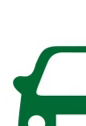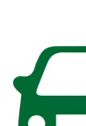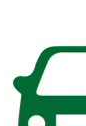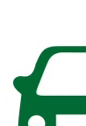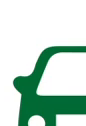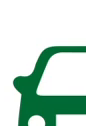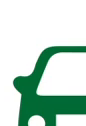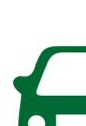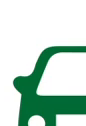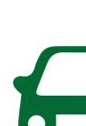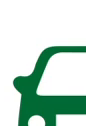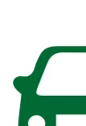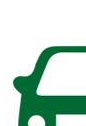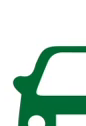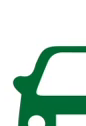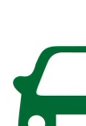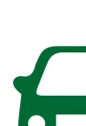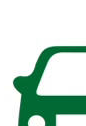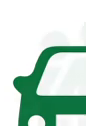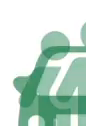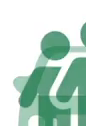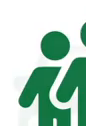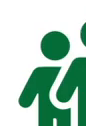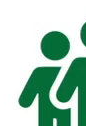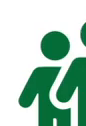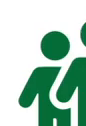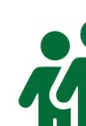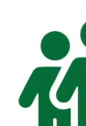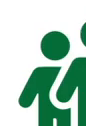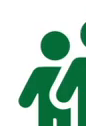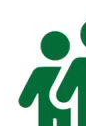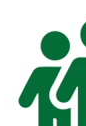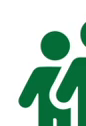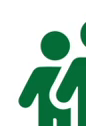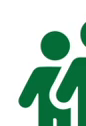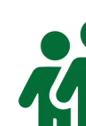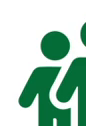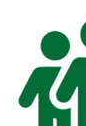Kitty, do you have a glare from this light on this?